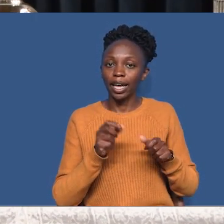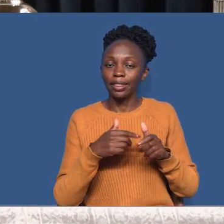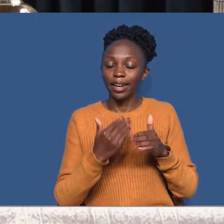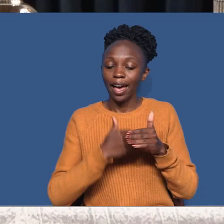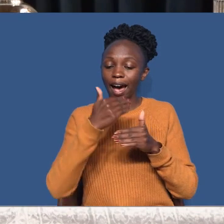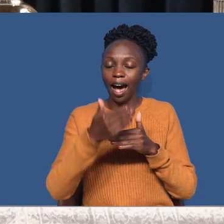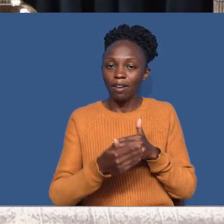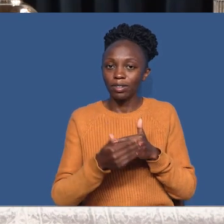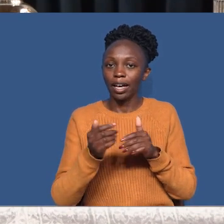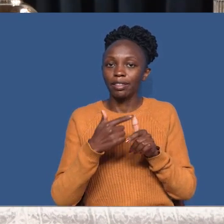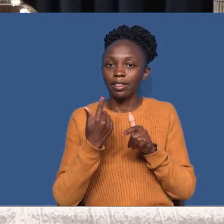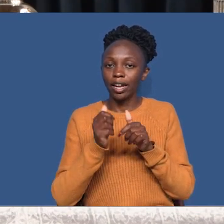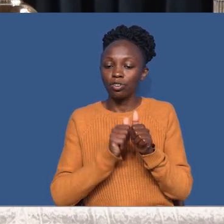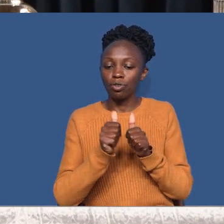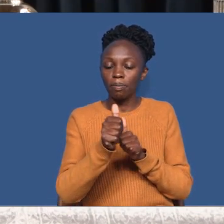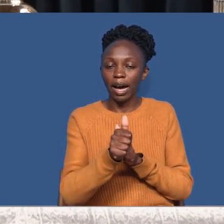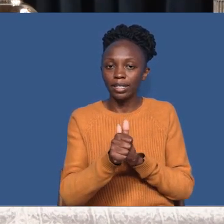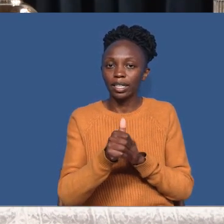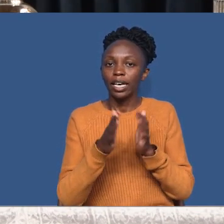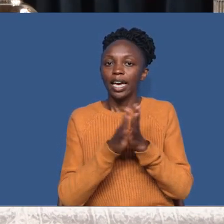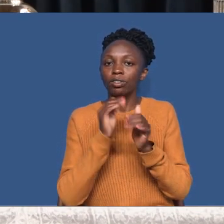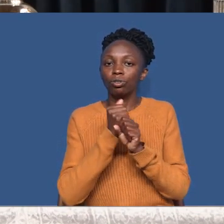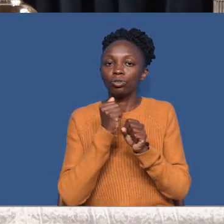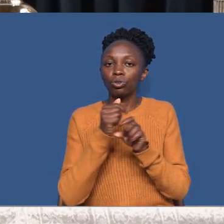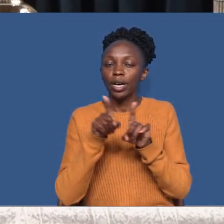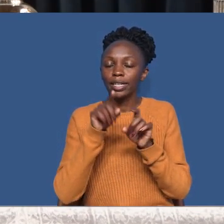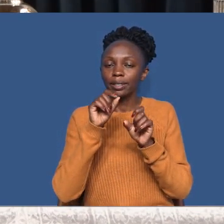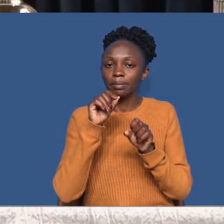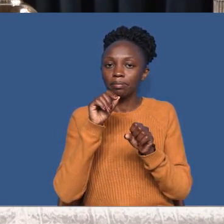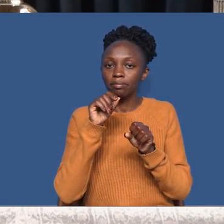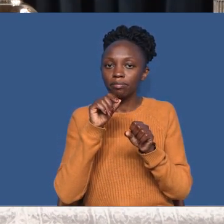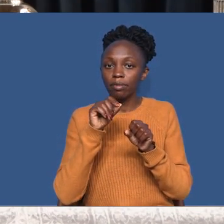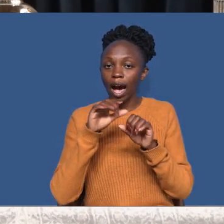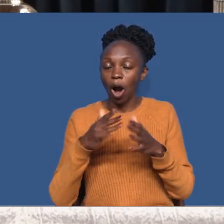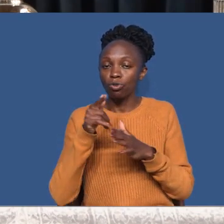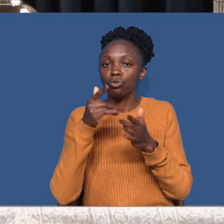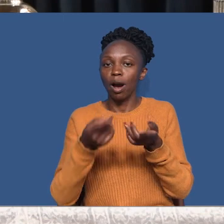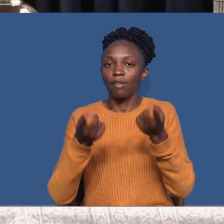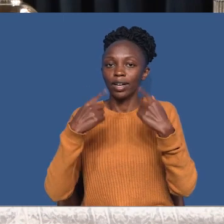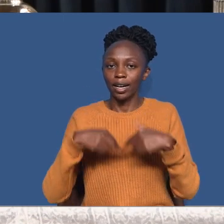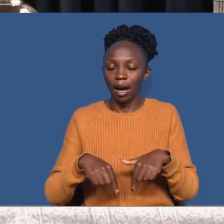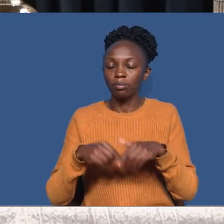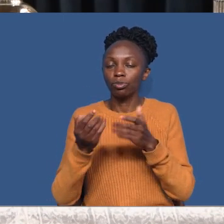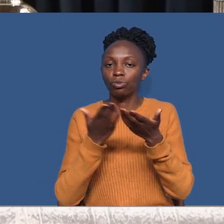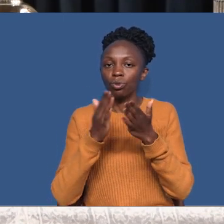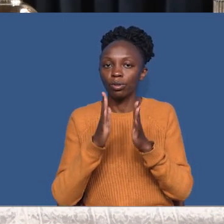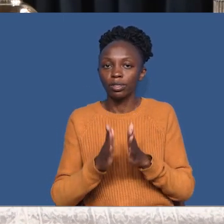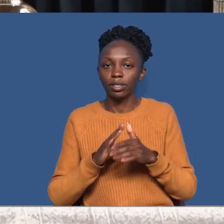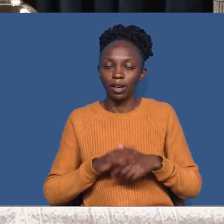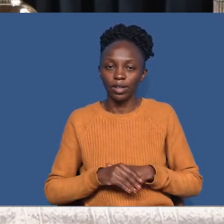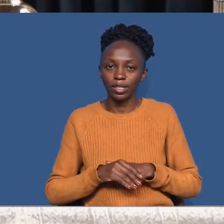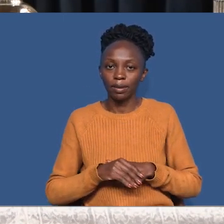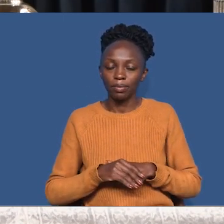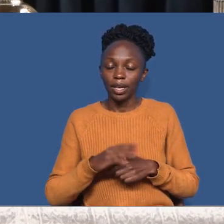pass by inasmuch as you have come to your servant." They